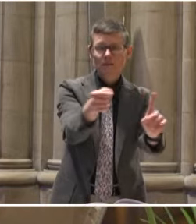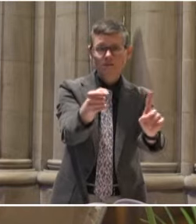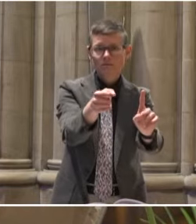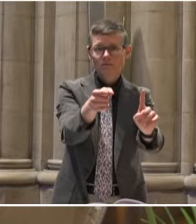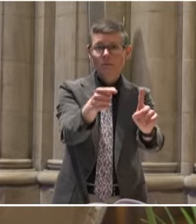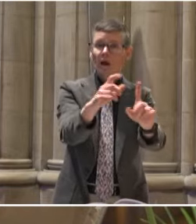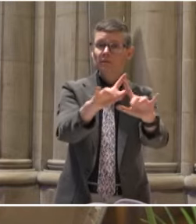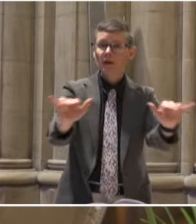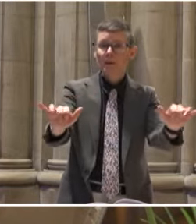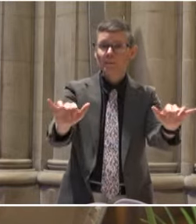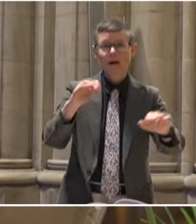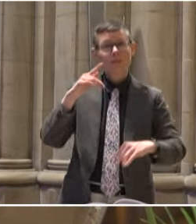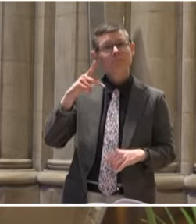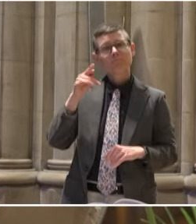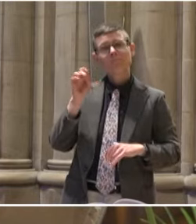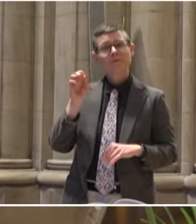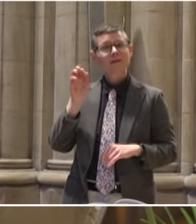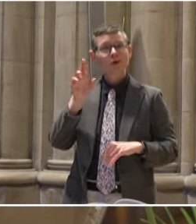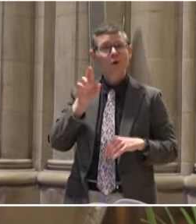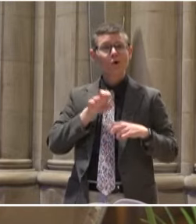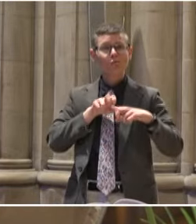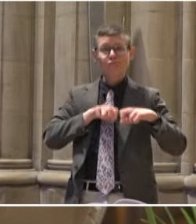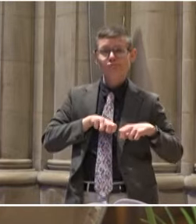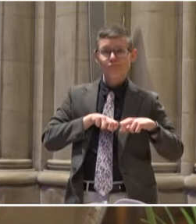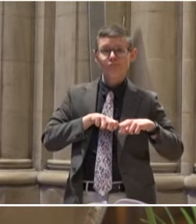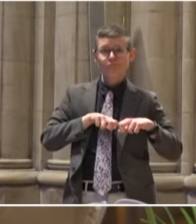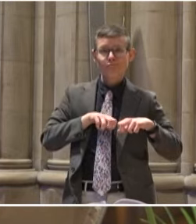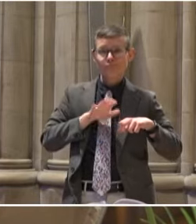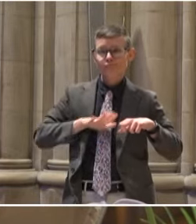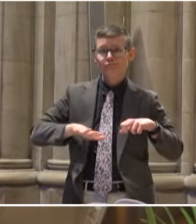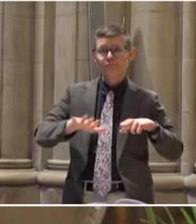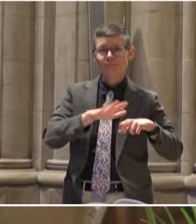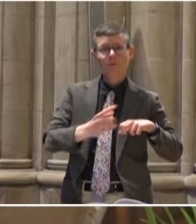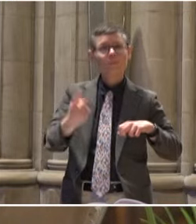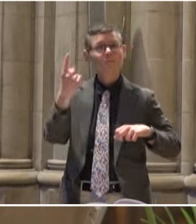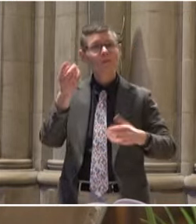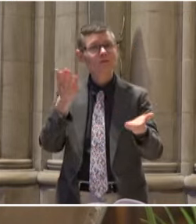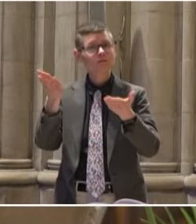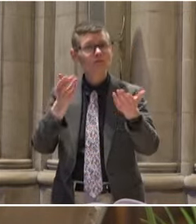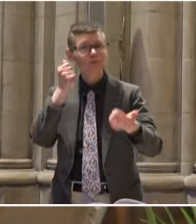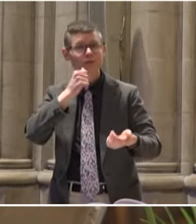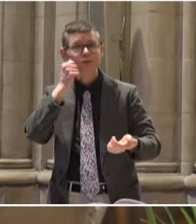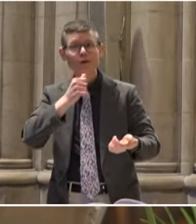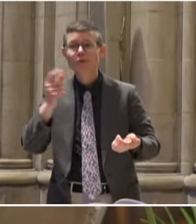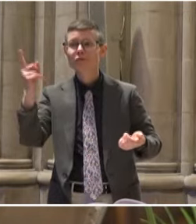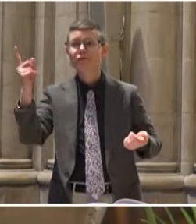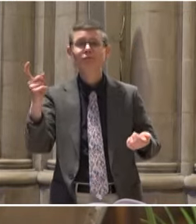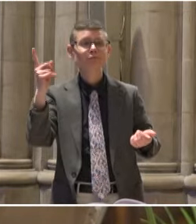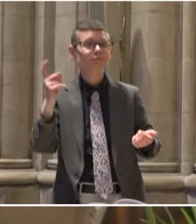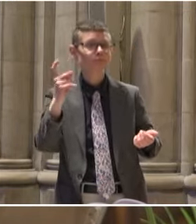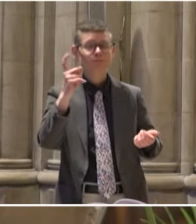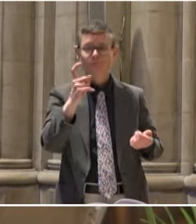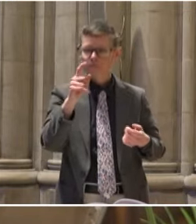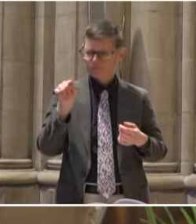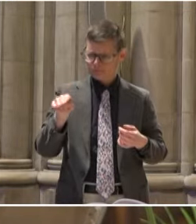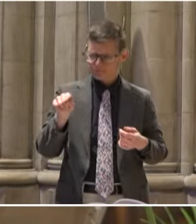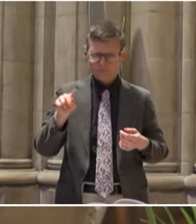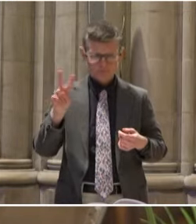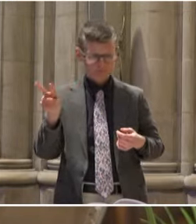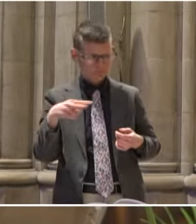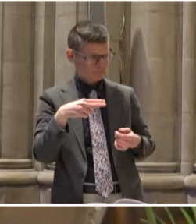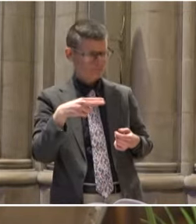below in the courtyard, one of the servant girls of the high priest came by. When she saw